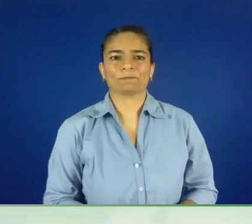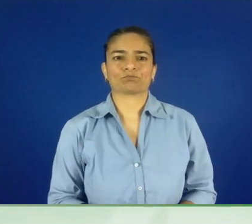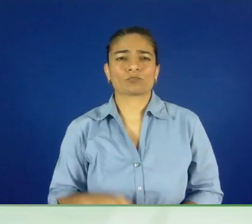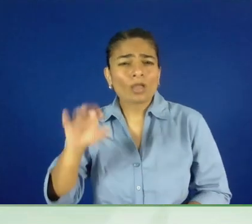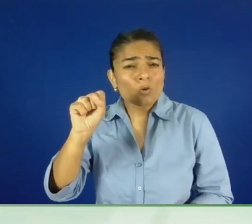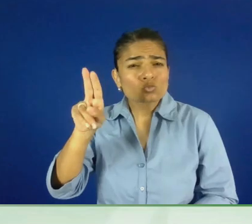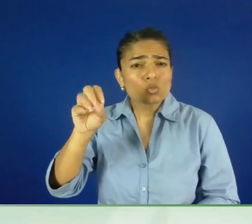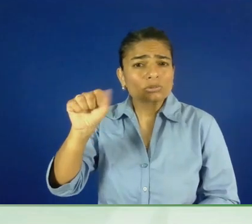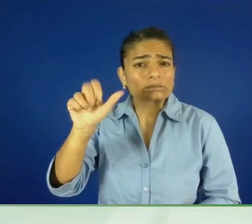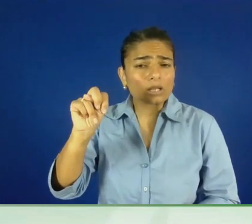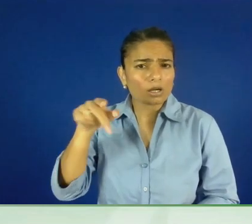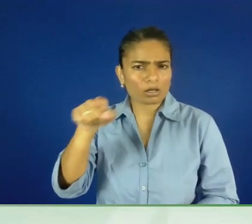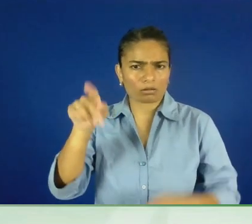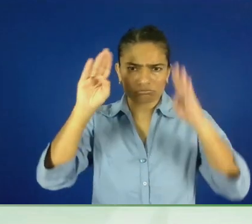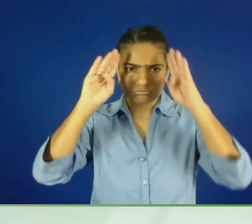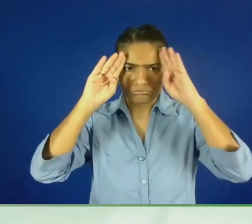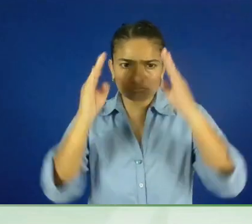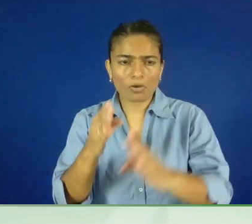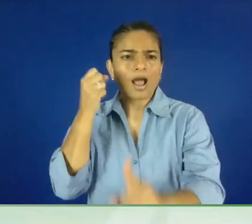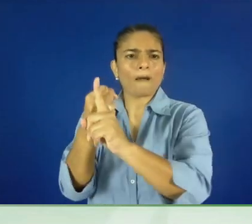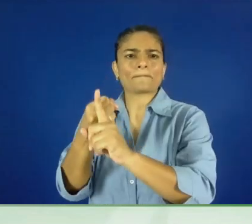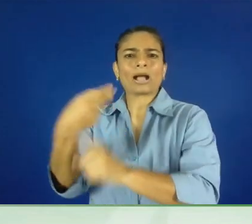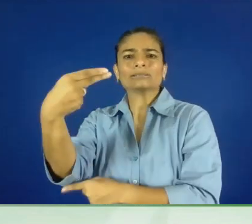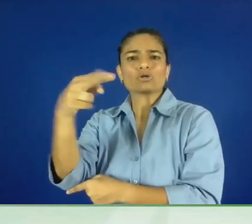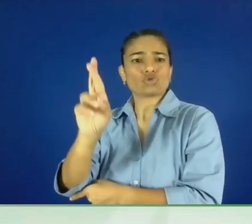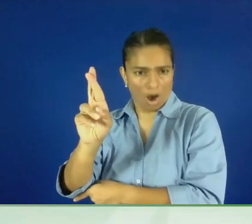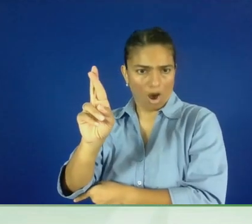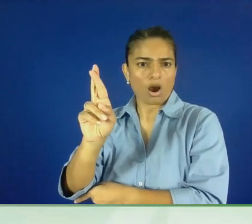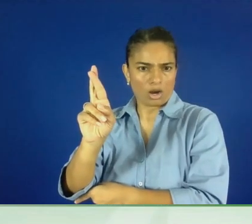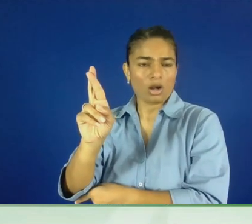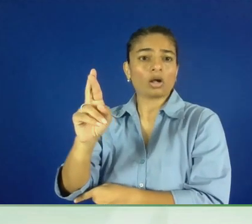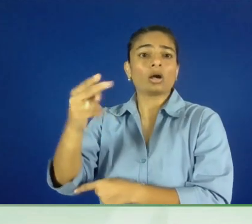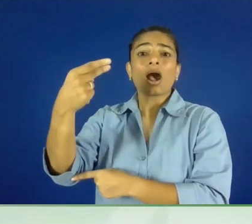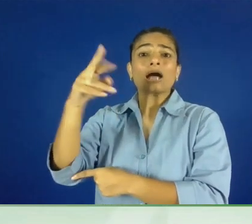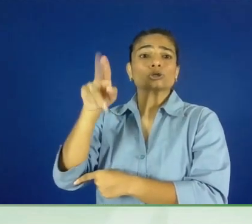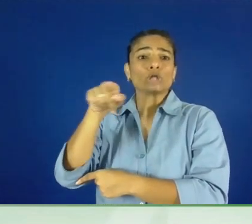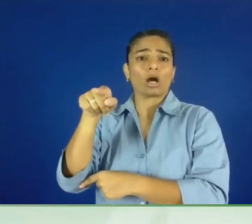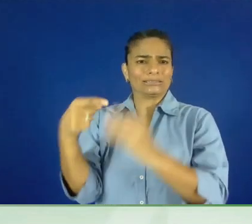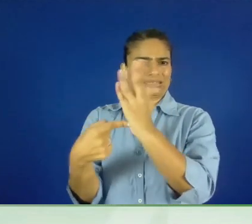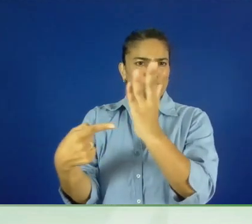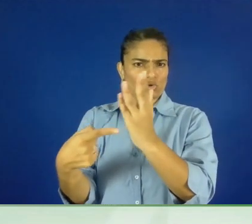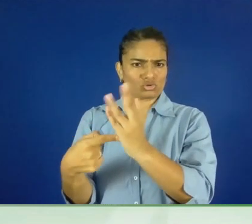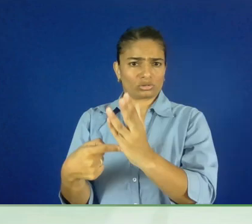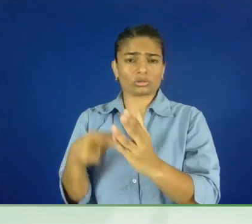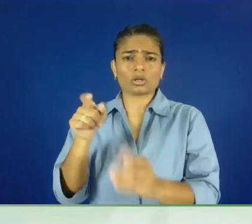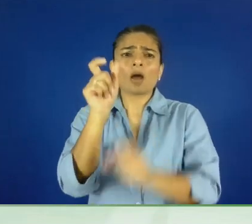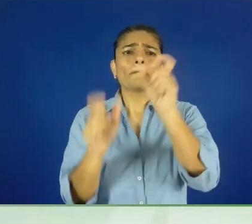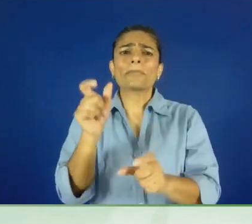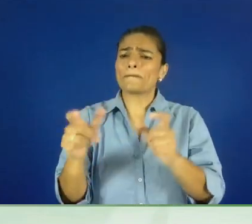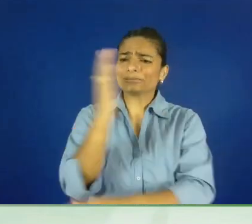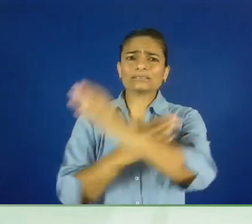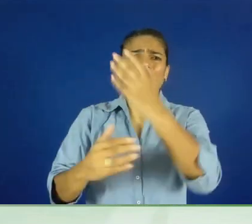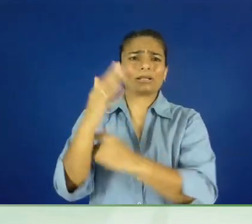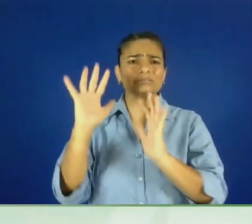the life chances of people with disabilities? Okay, so some good questions. And now you're going to have to answer some of those as the session goes